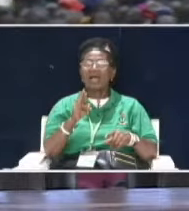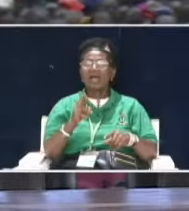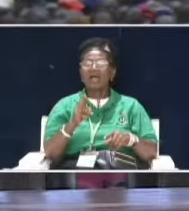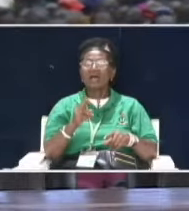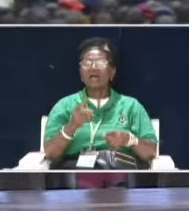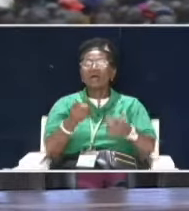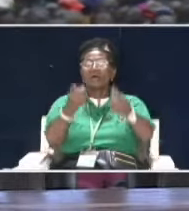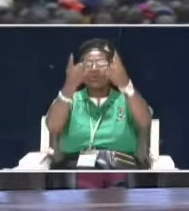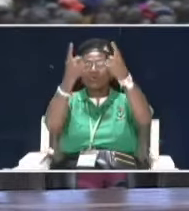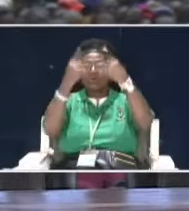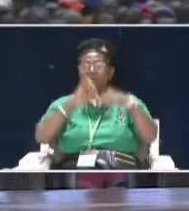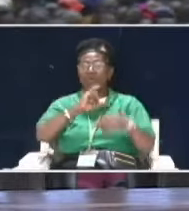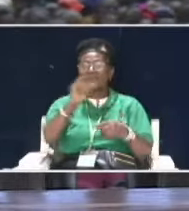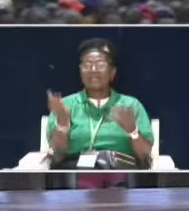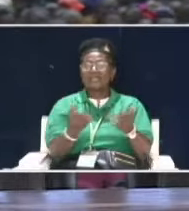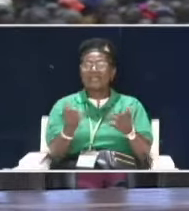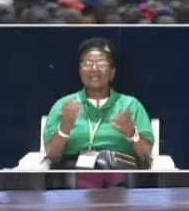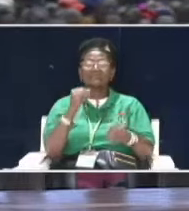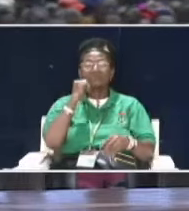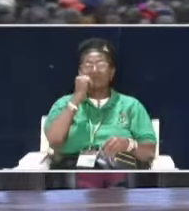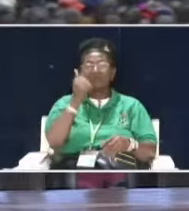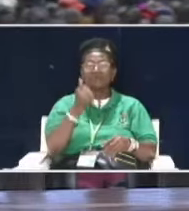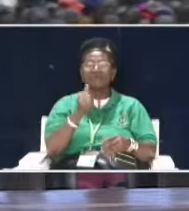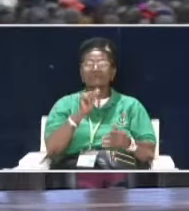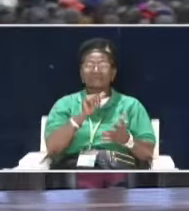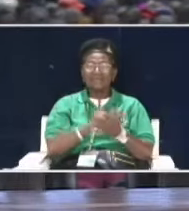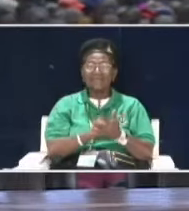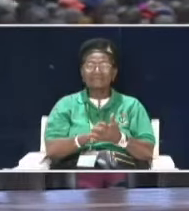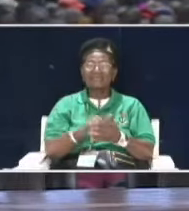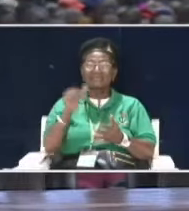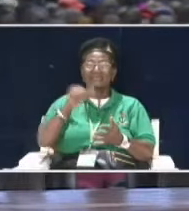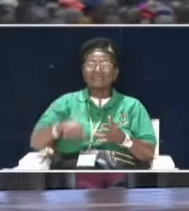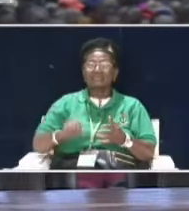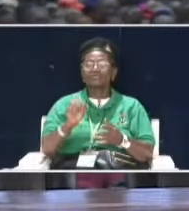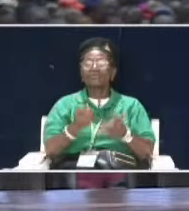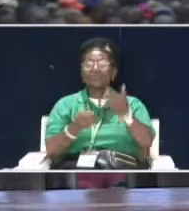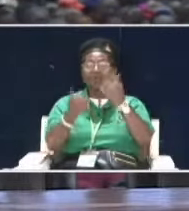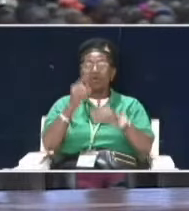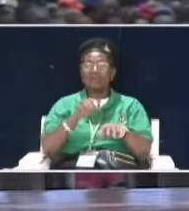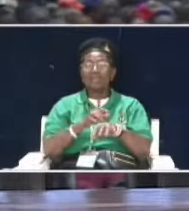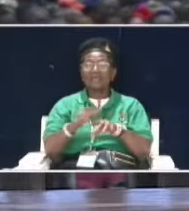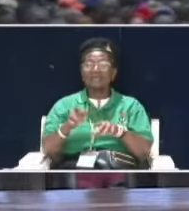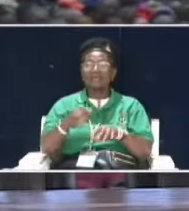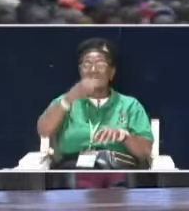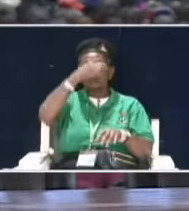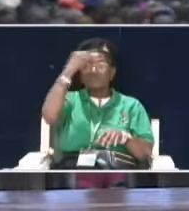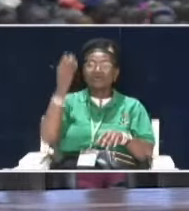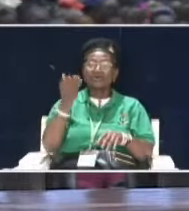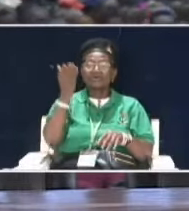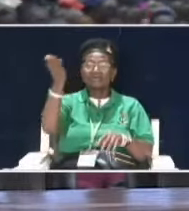tomorrow that they should come early, because there will be no empty seats tomorrow.